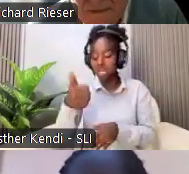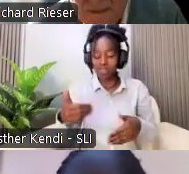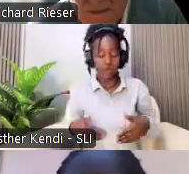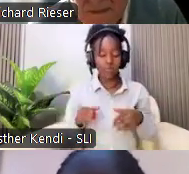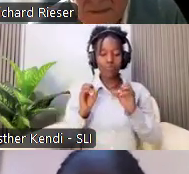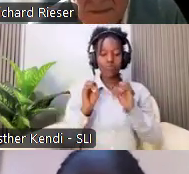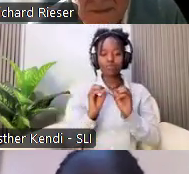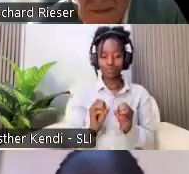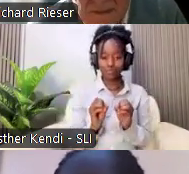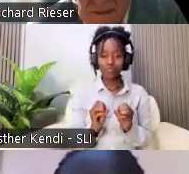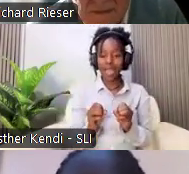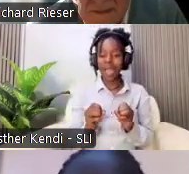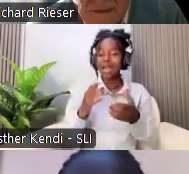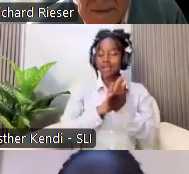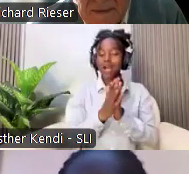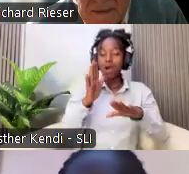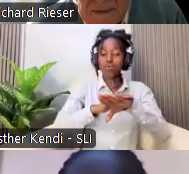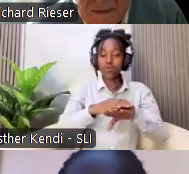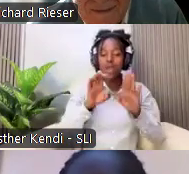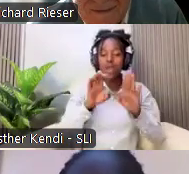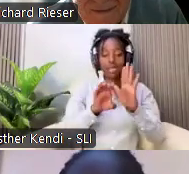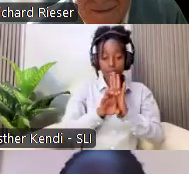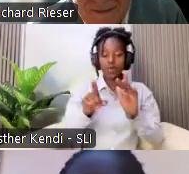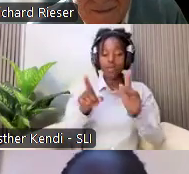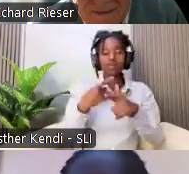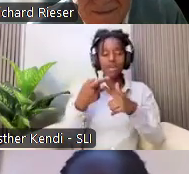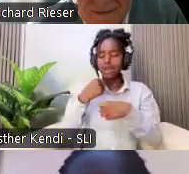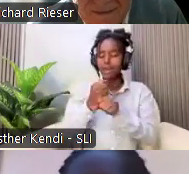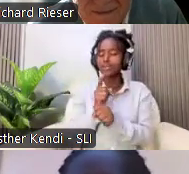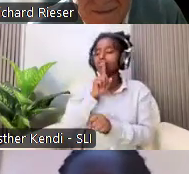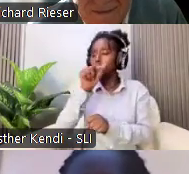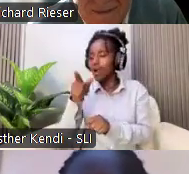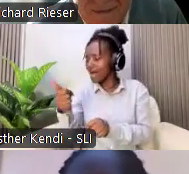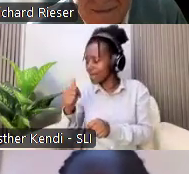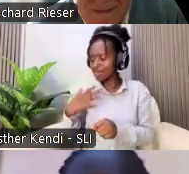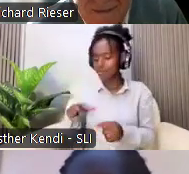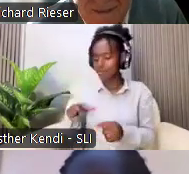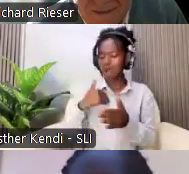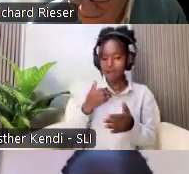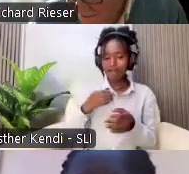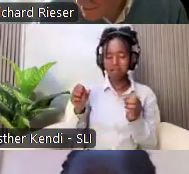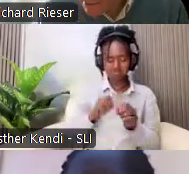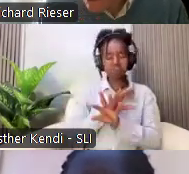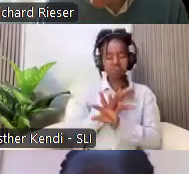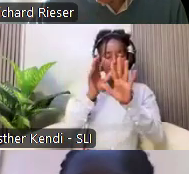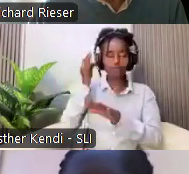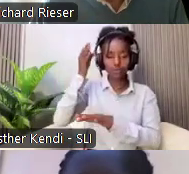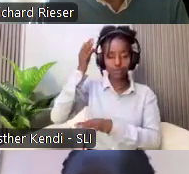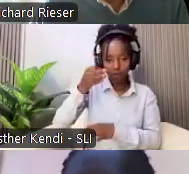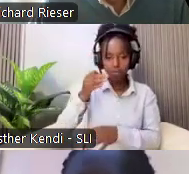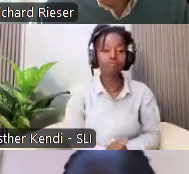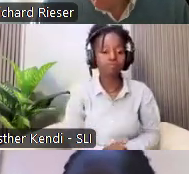they also have a bright future. I was the guild president in the Uganda National Students